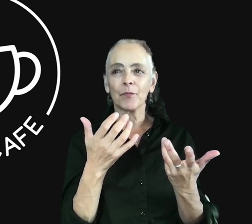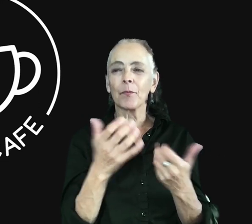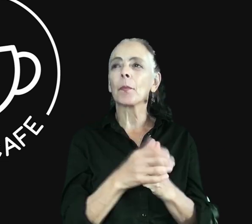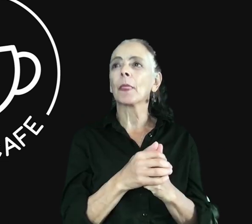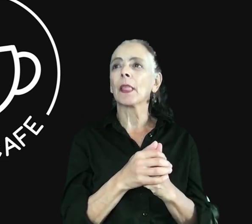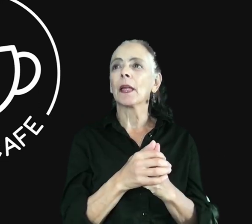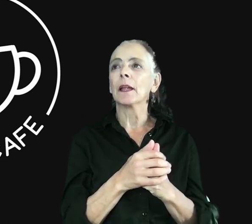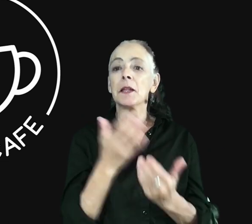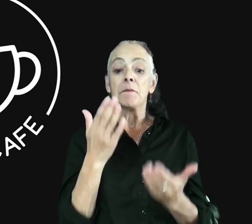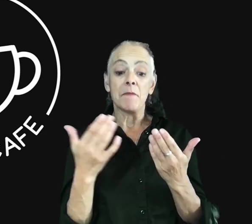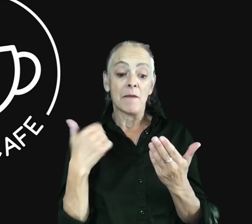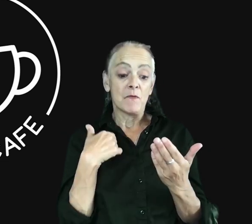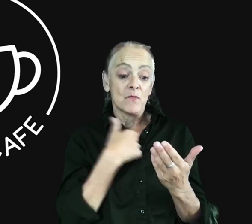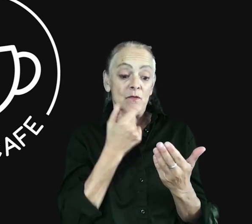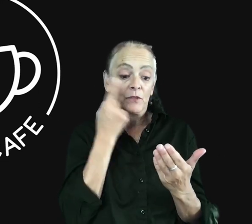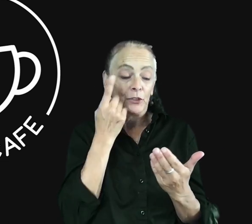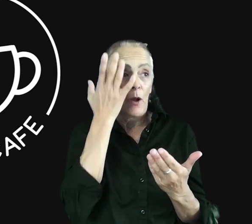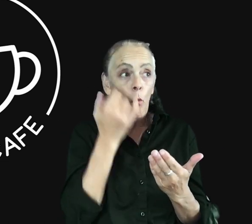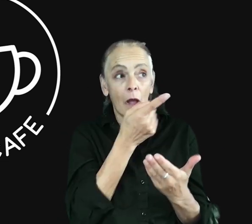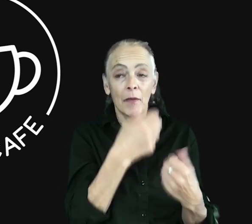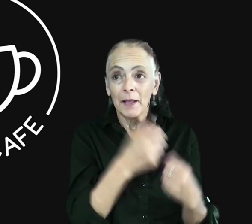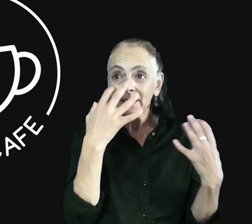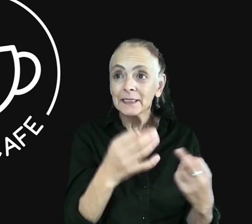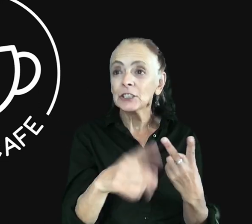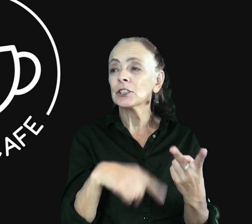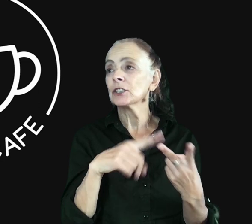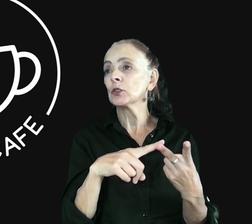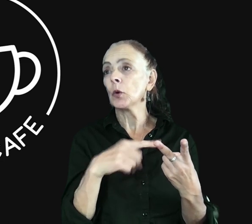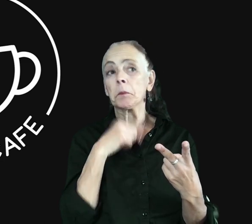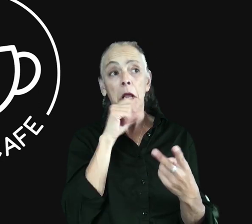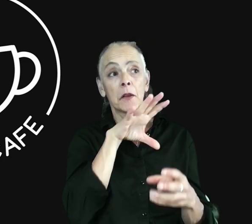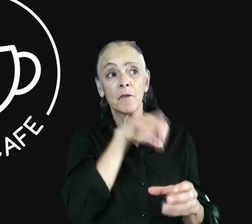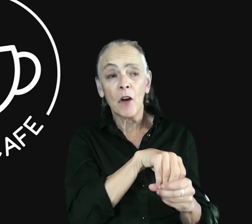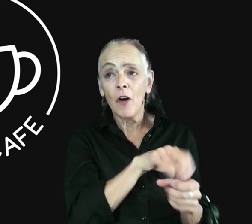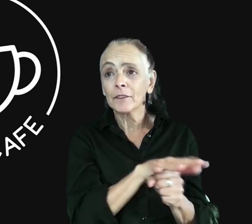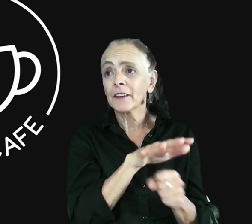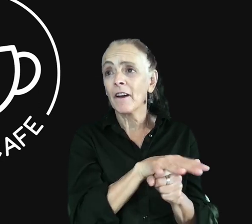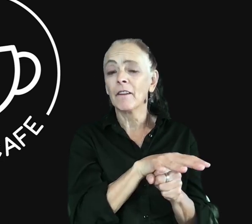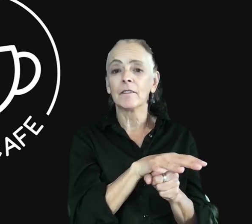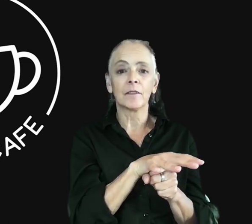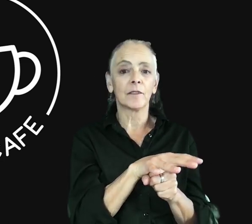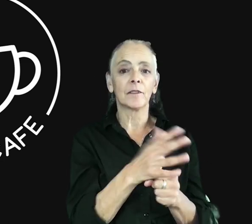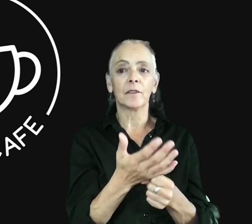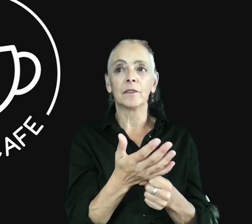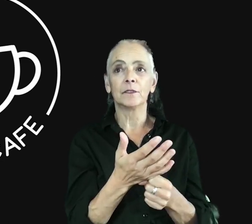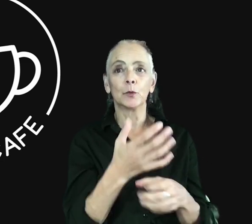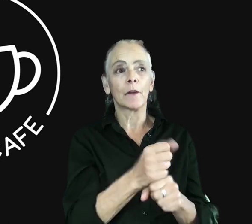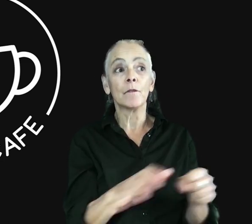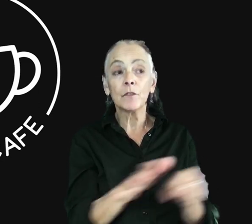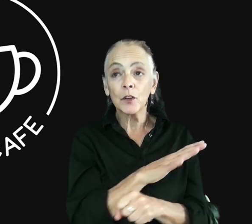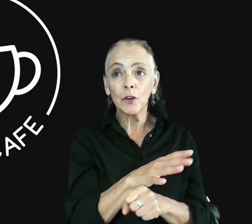understand why this decision is being made or i'm not involved enough to be able to get full